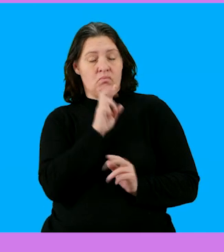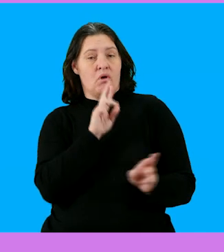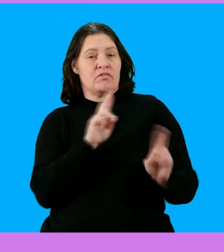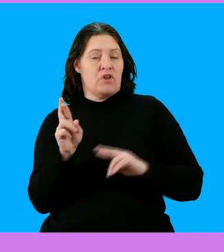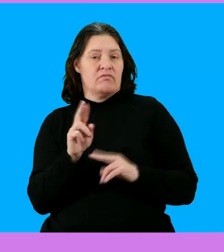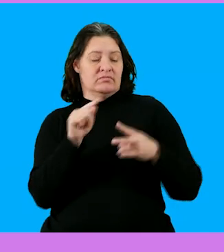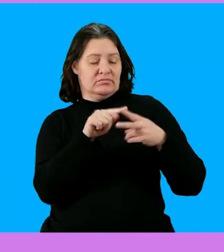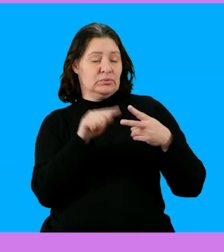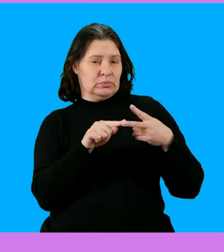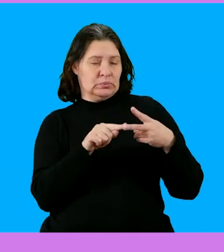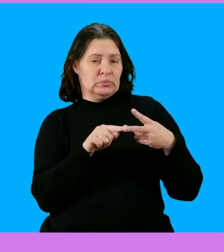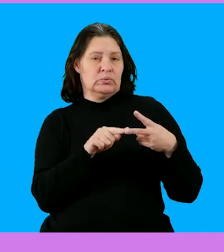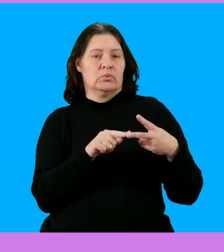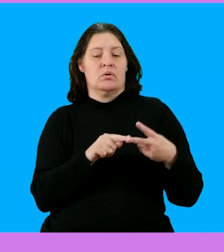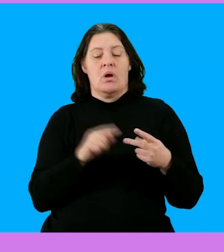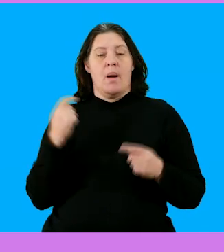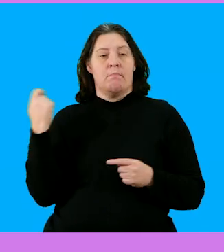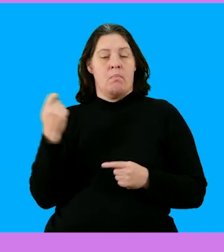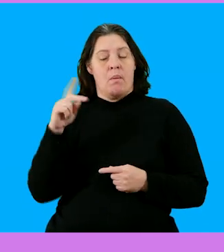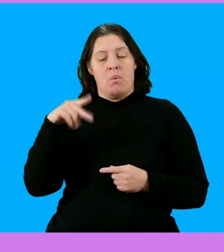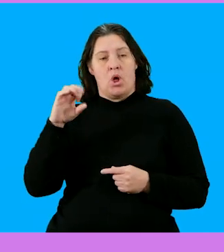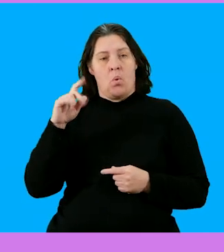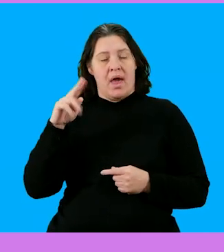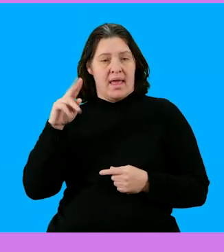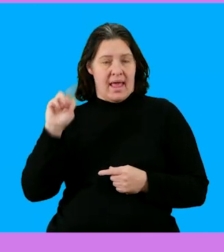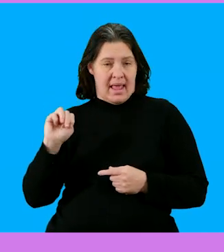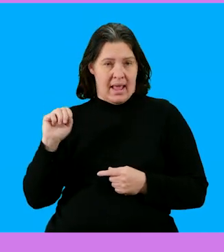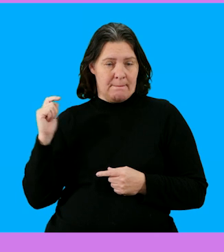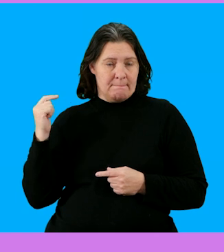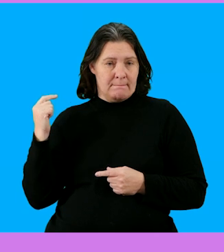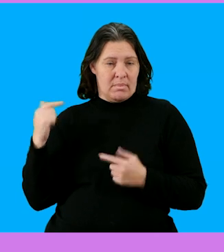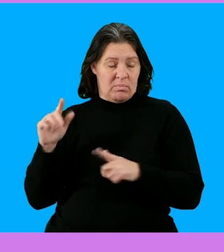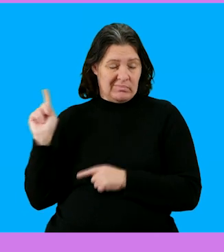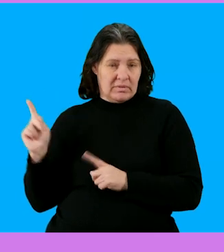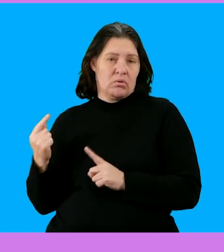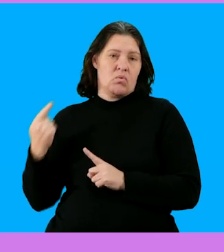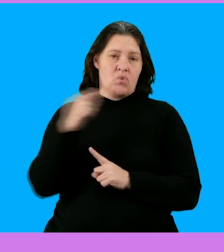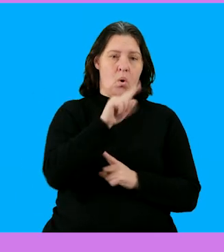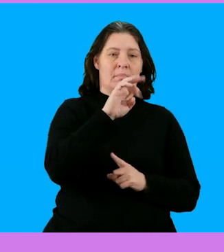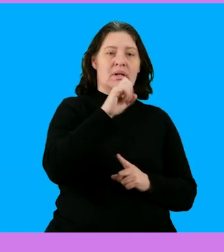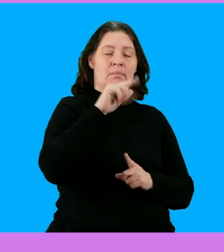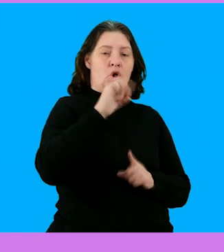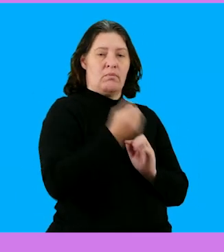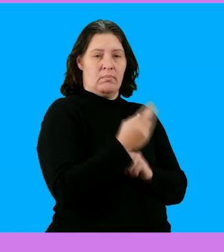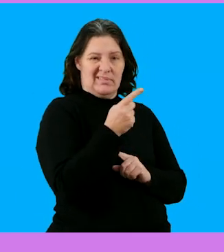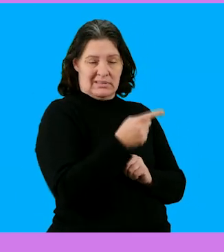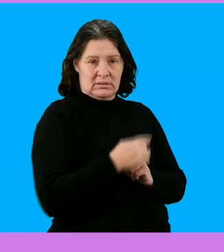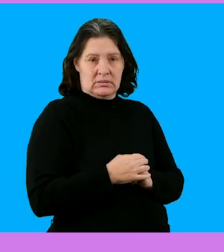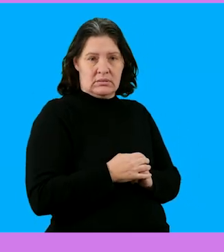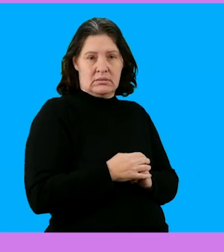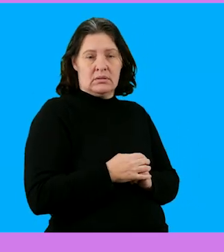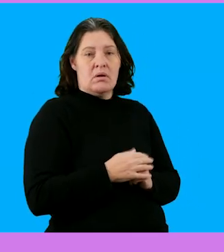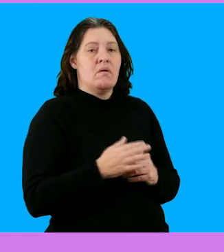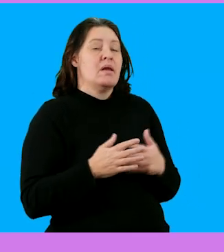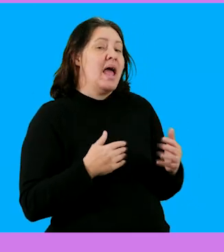to the two places. We said it's Polokwane and they are traveling to Middelburg, just to point that out to you. Again,